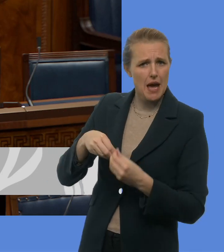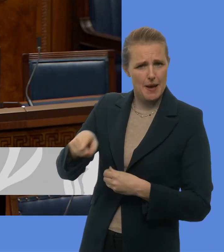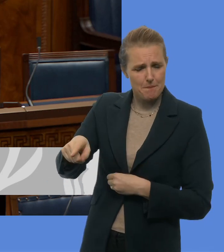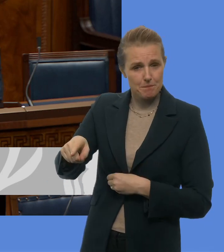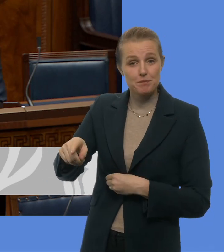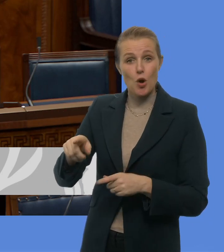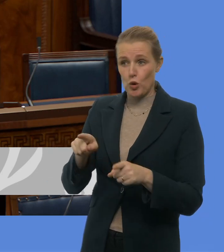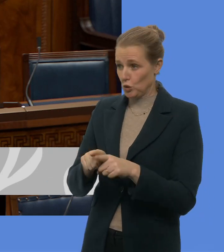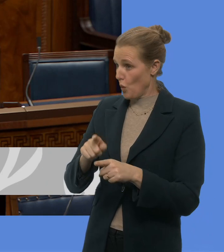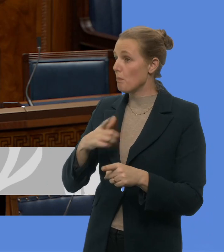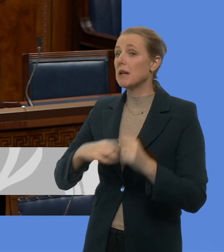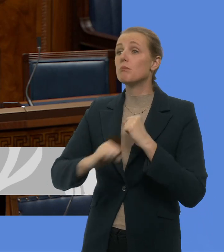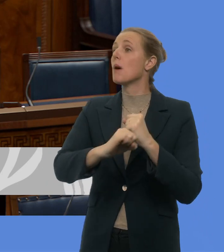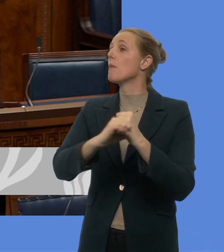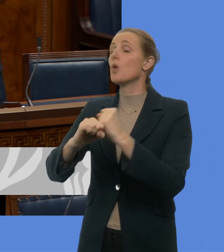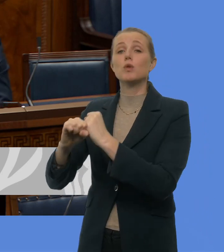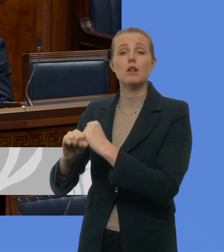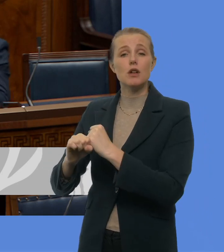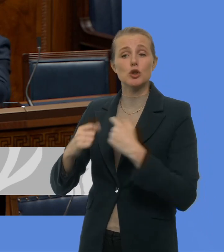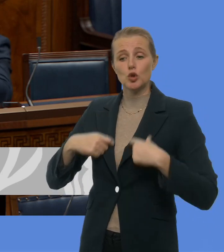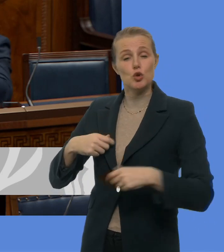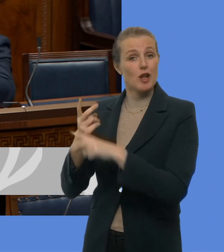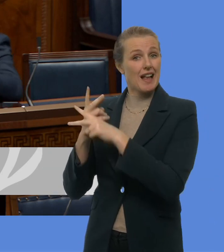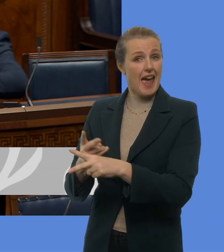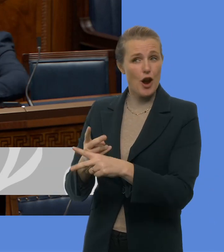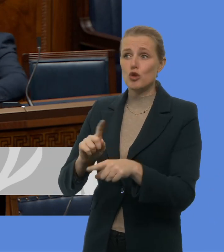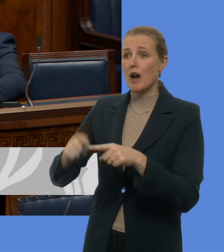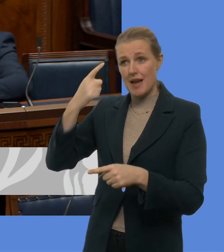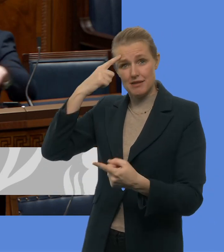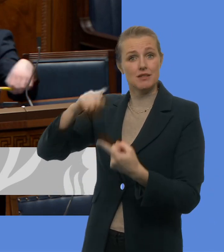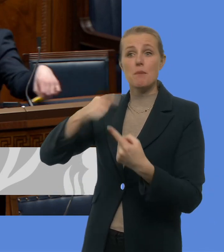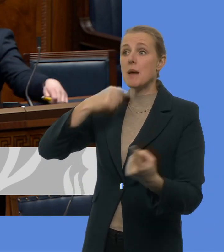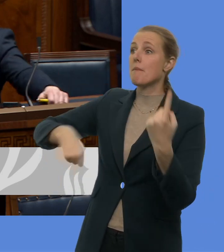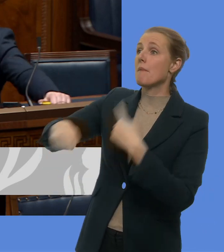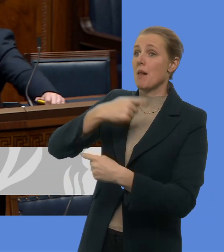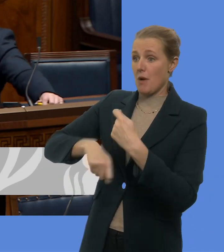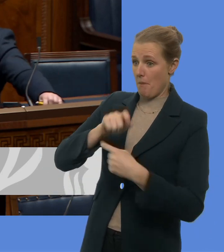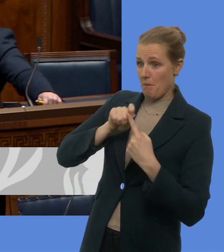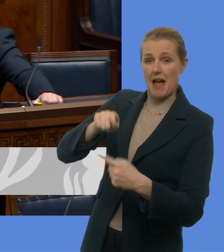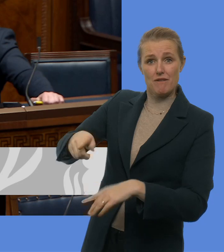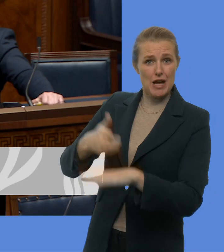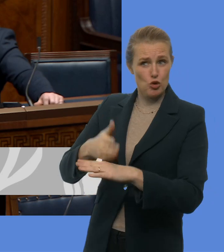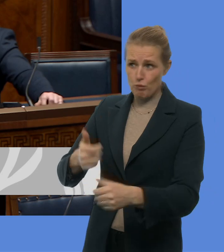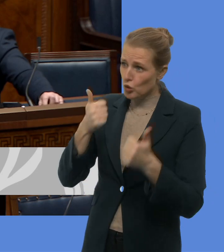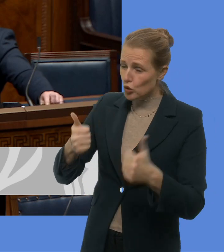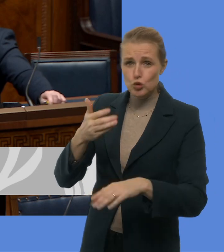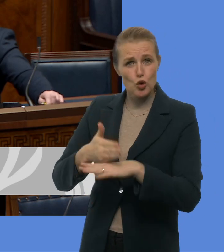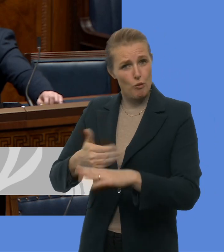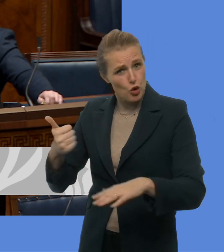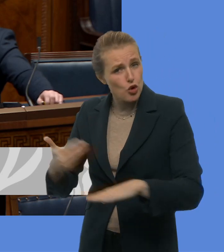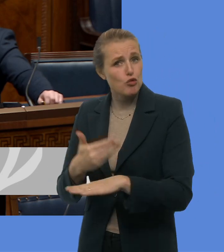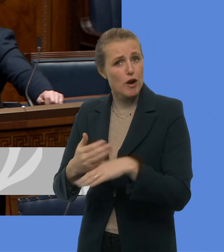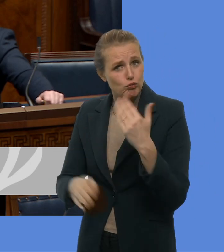valuable career choice. We've delivered the Social Care Making a Difference promotional campaign, and that showcases the value and the diversity